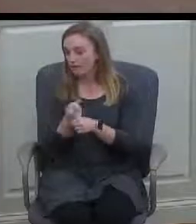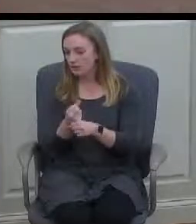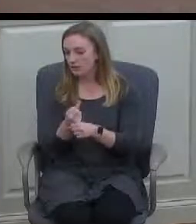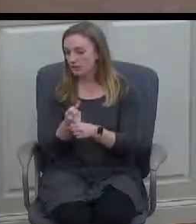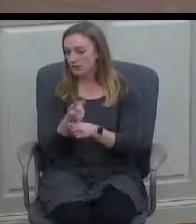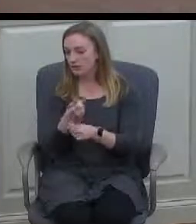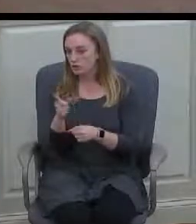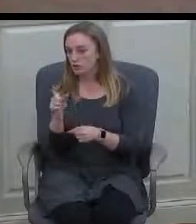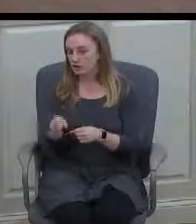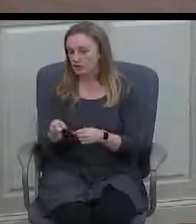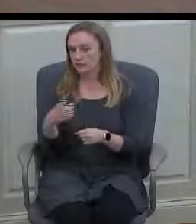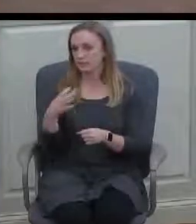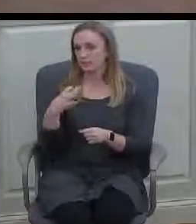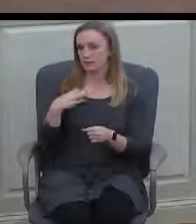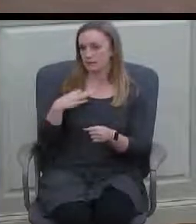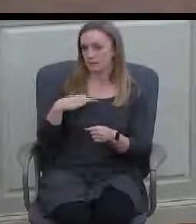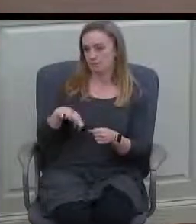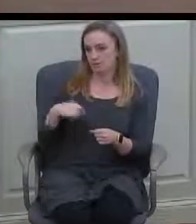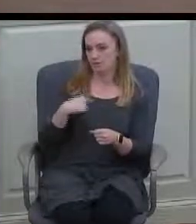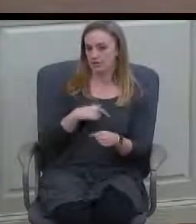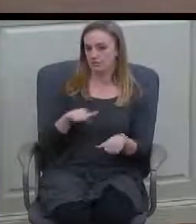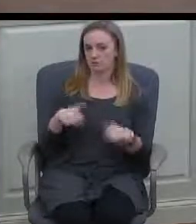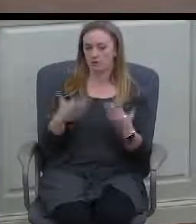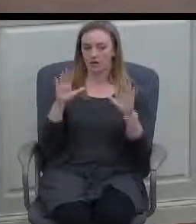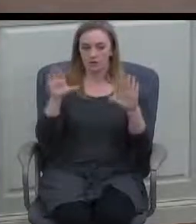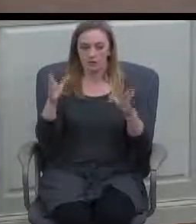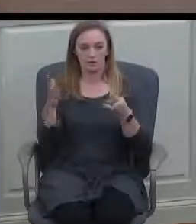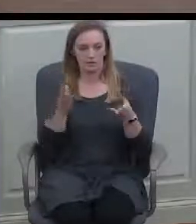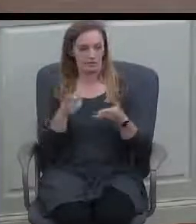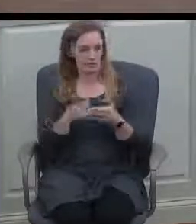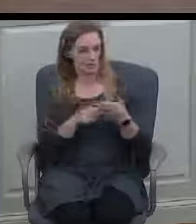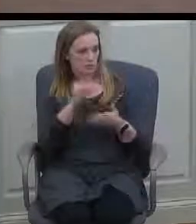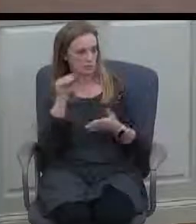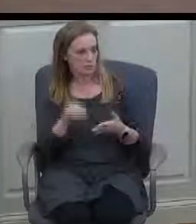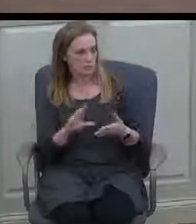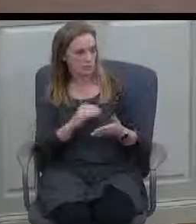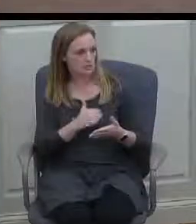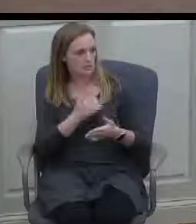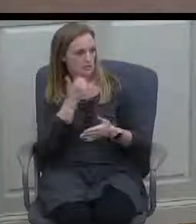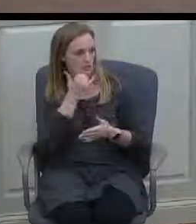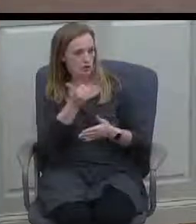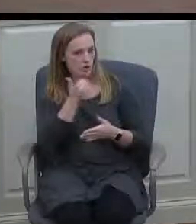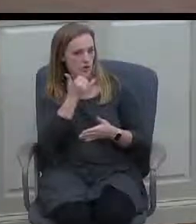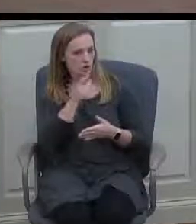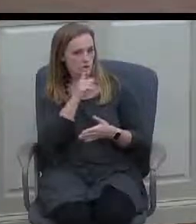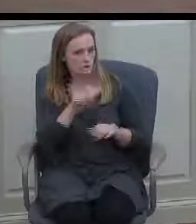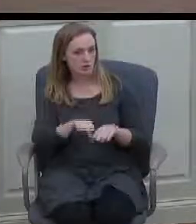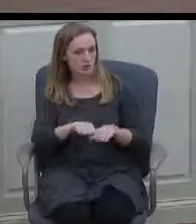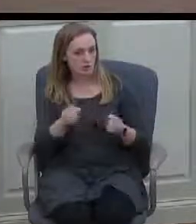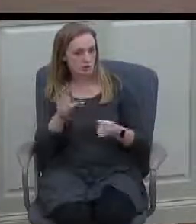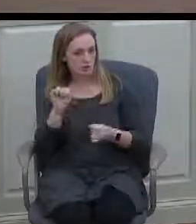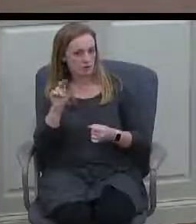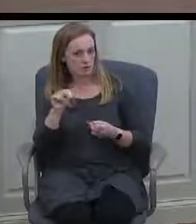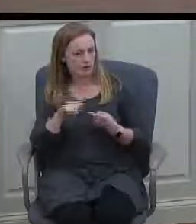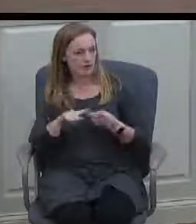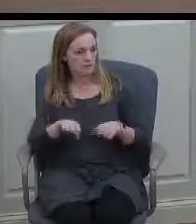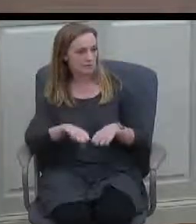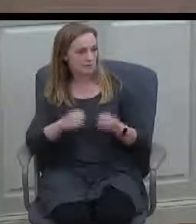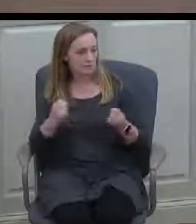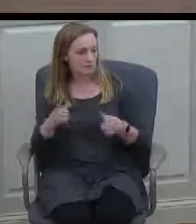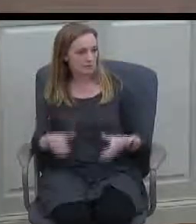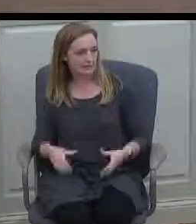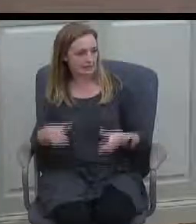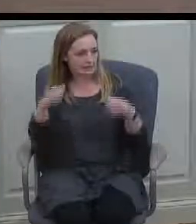to repay us by providing great service. I mean, what percentage of our calls lately have been broken cans, broken containers? I mean, it's a